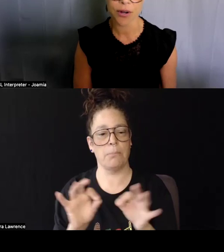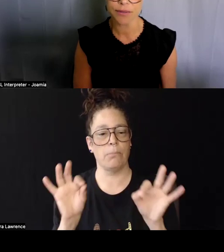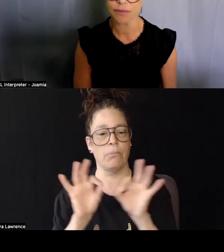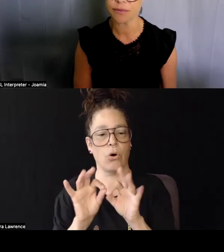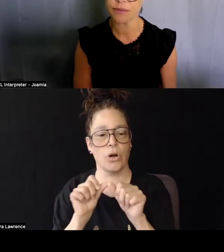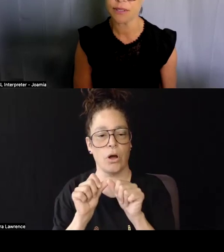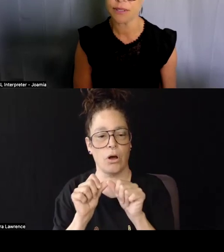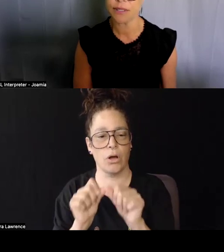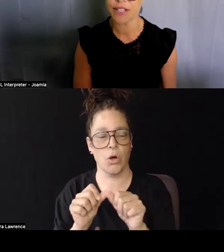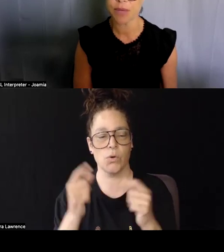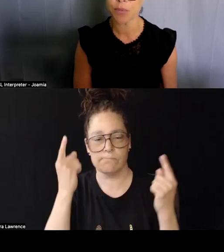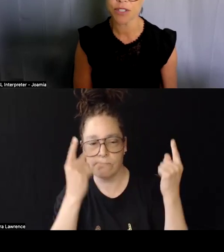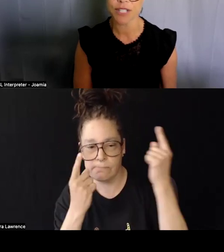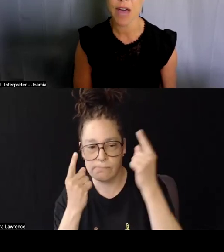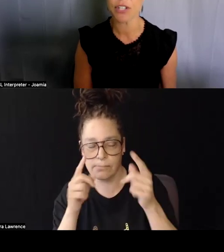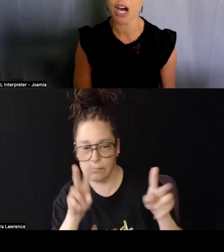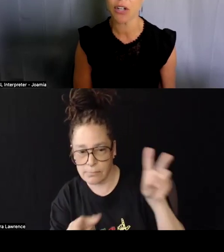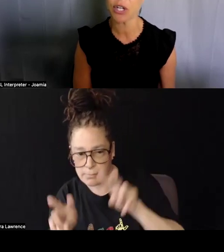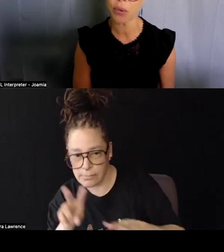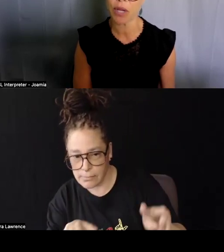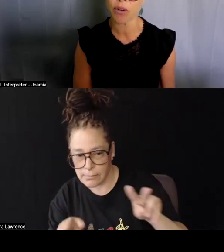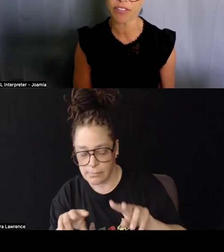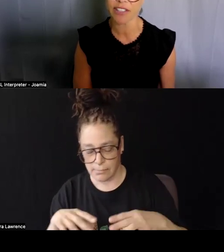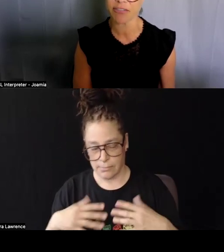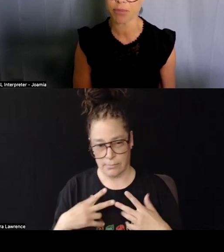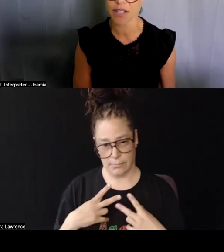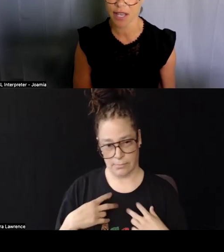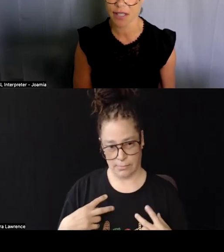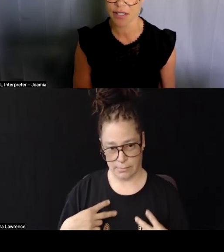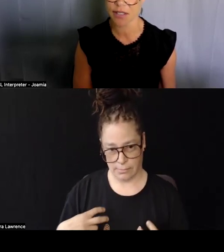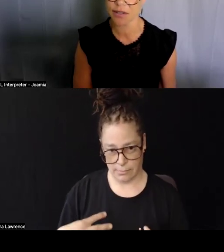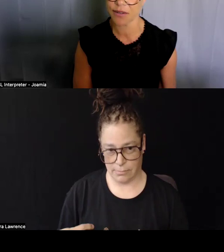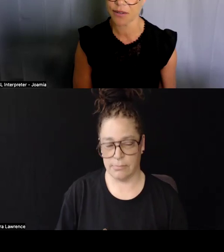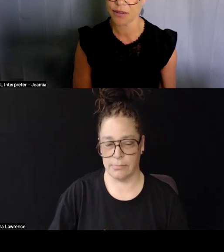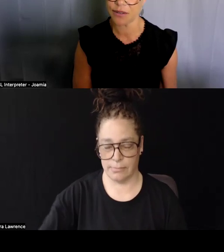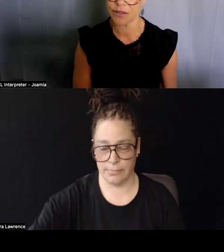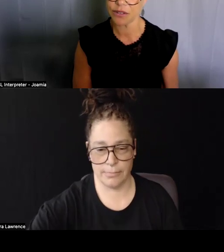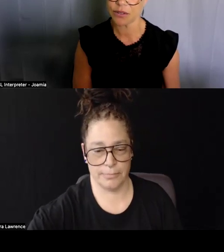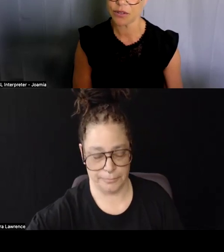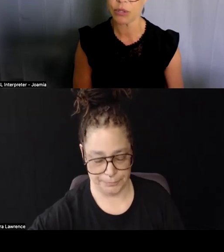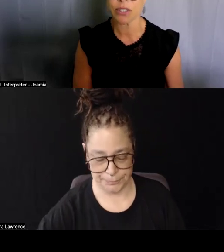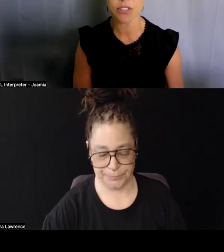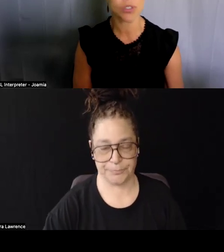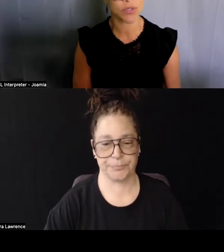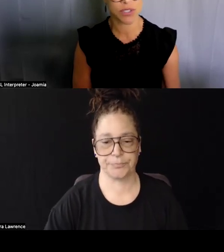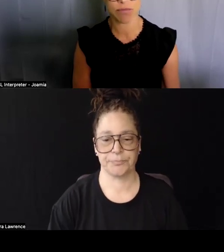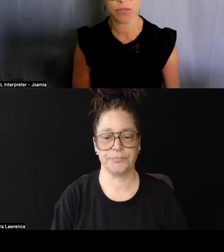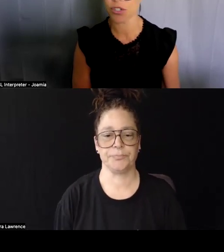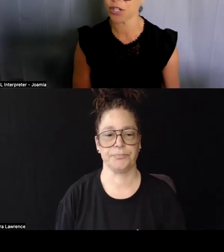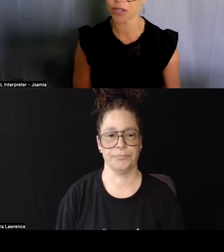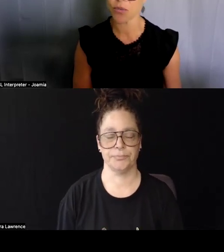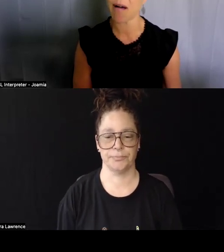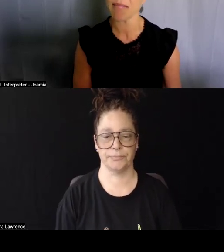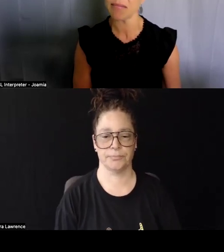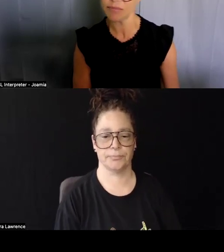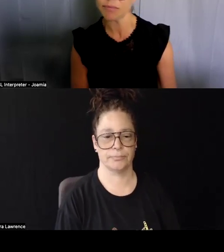and third, it's important to have an ongoing reflective process. Do a little soul